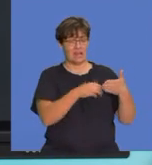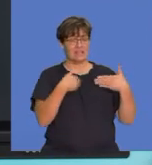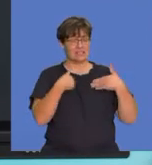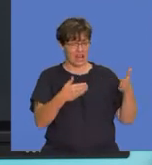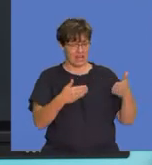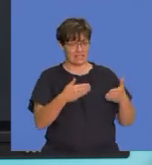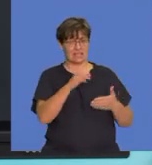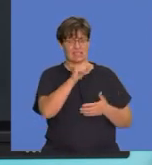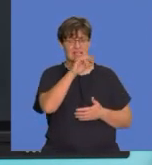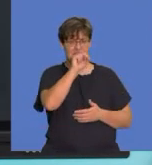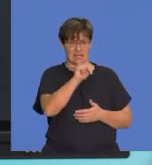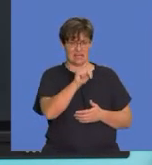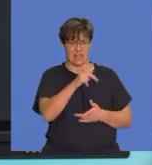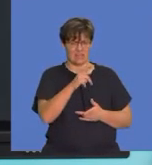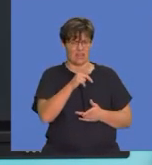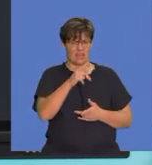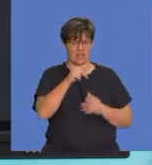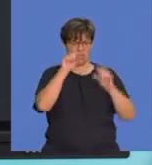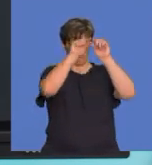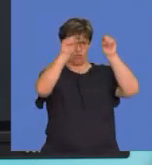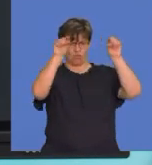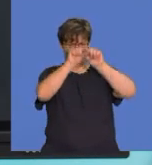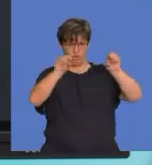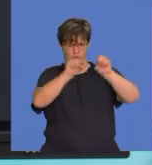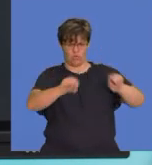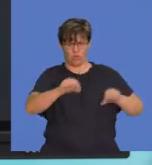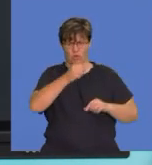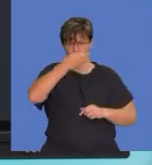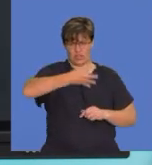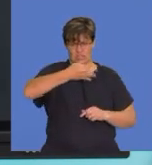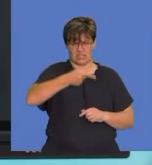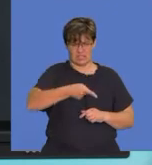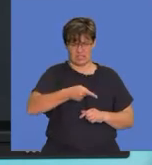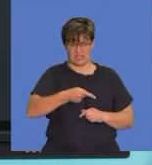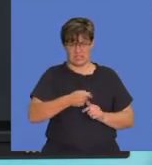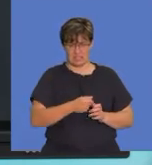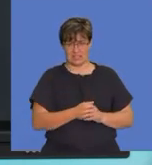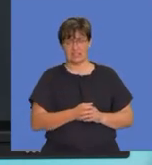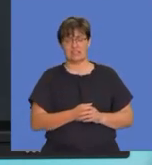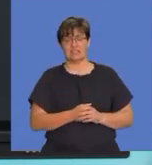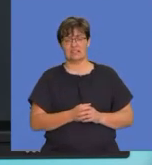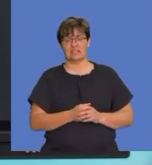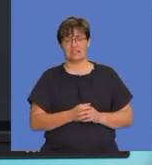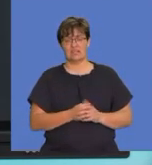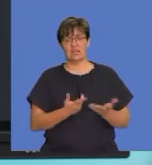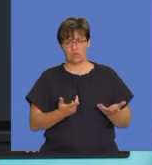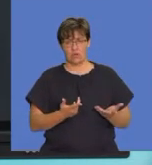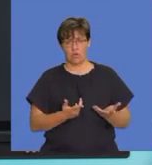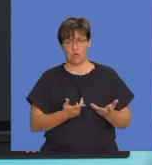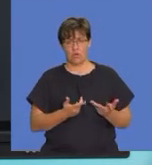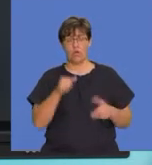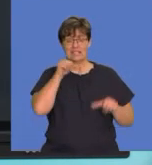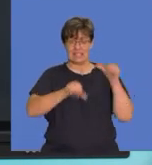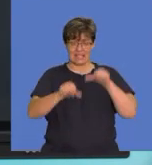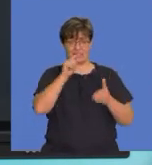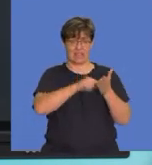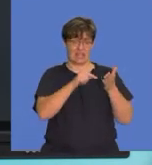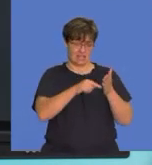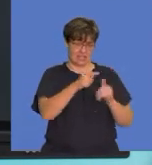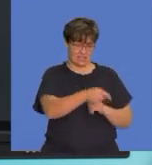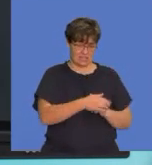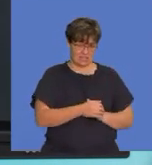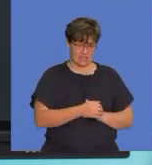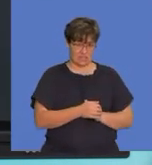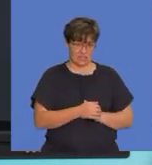sine, and tan, but it starts with a sine. I think it's the 3rd row when you, just after your cursor on your calculator,